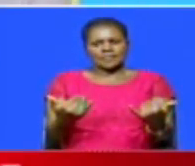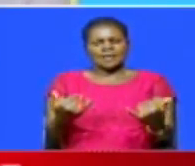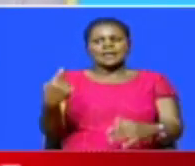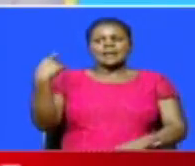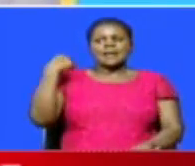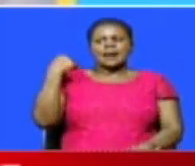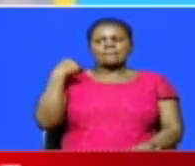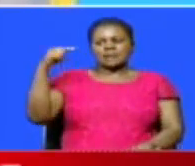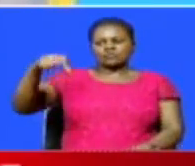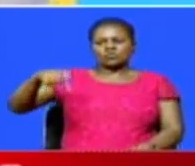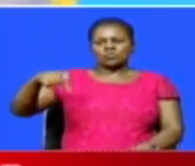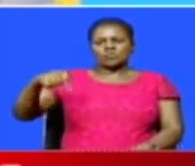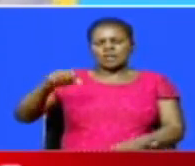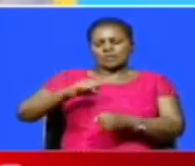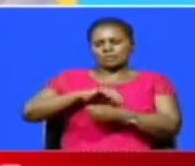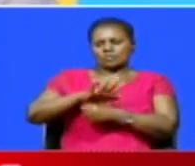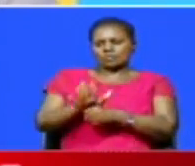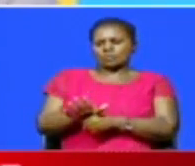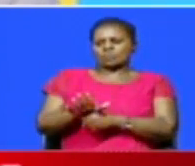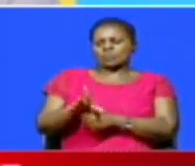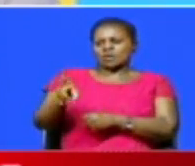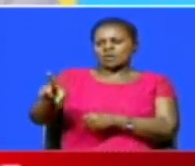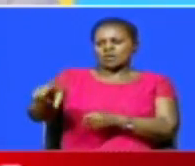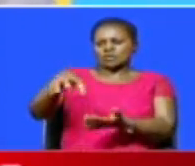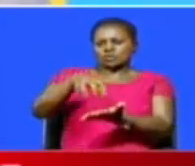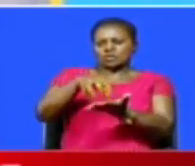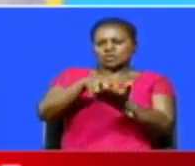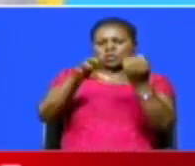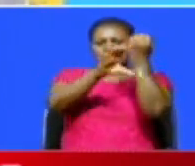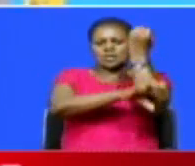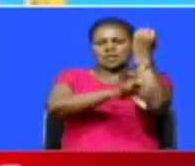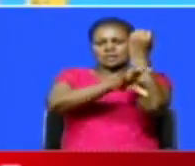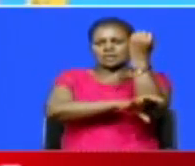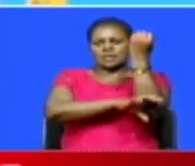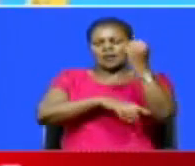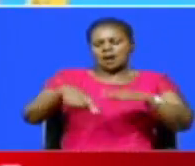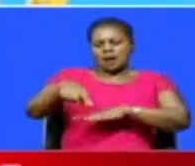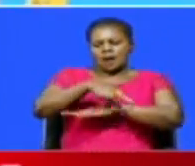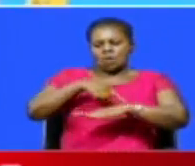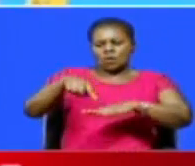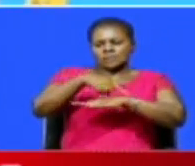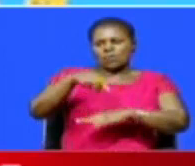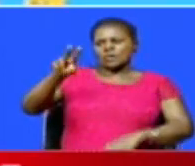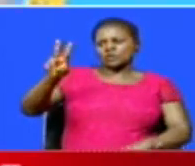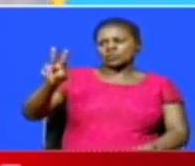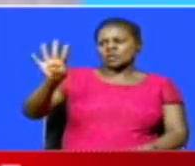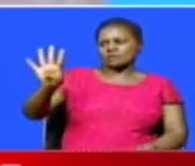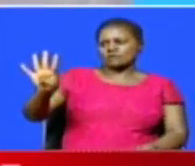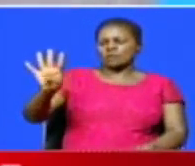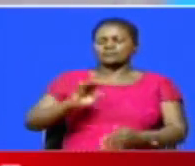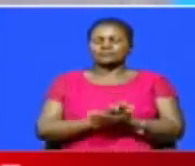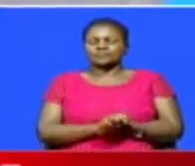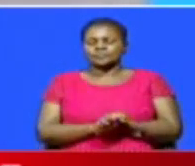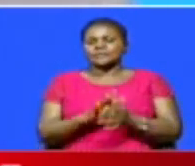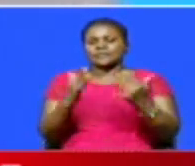statistics of the day, which with COVID-19, the situation in the country over the last 24 hours. Ladies and